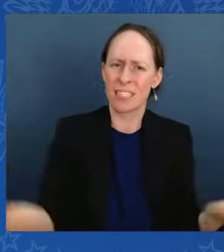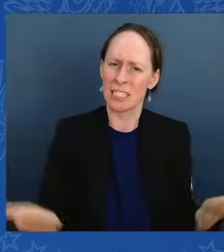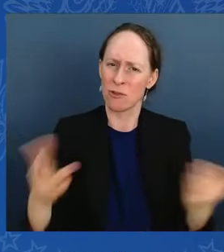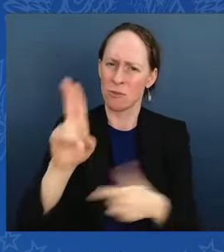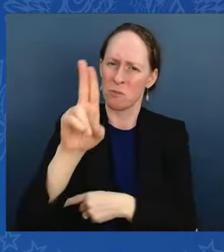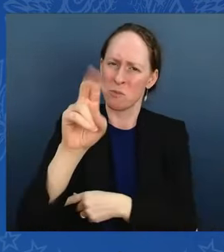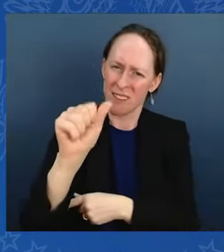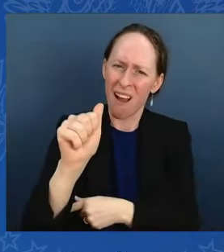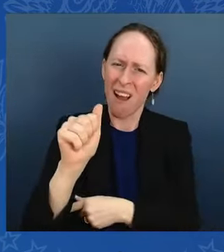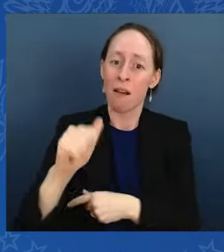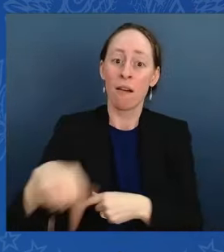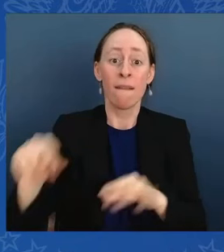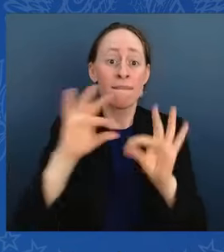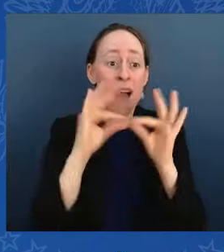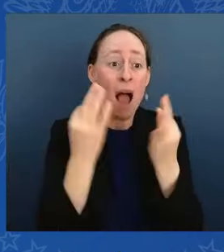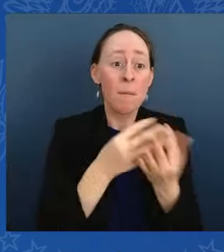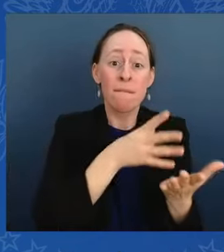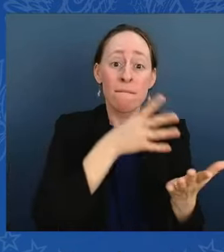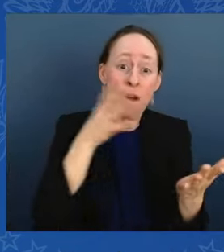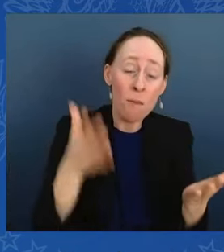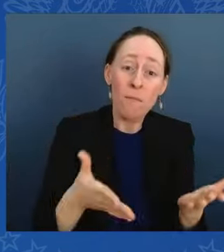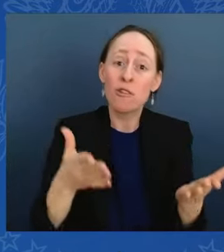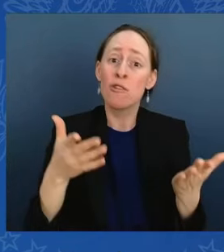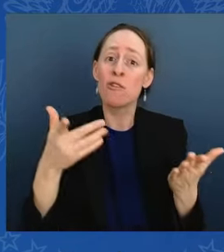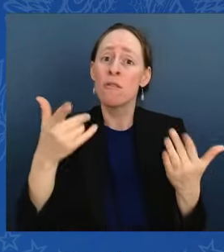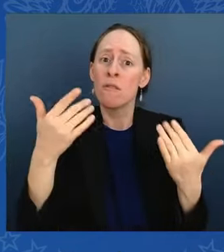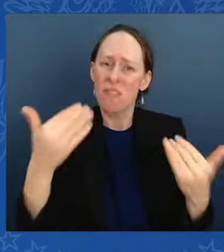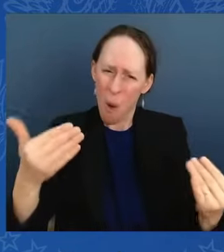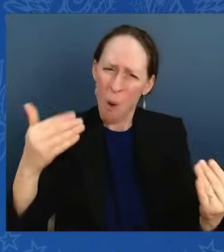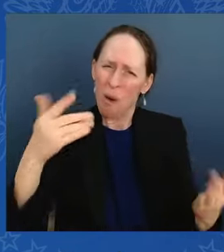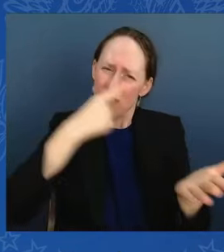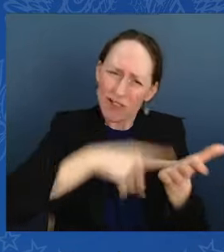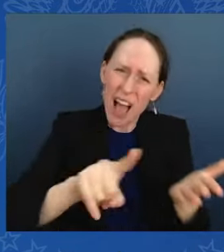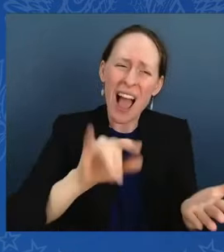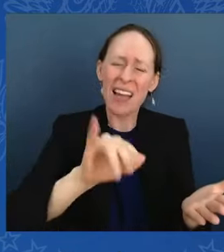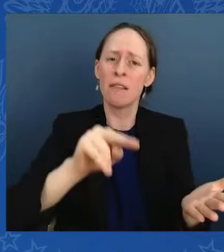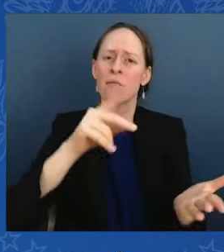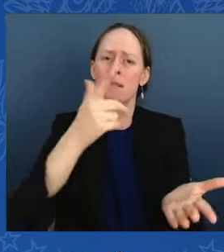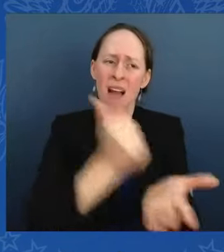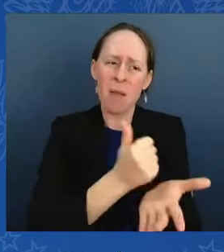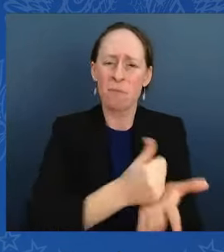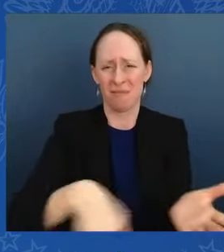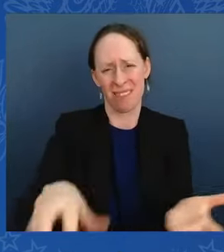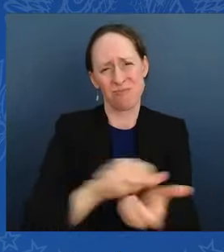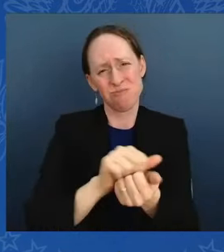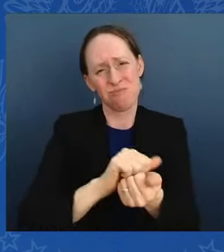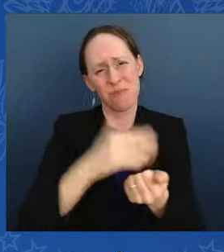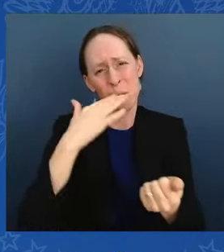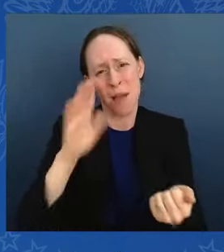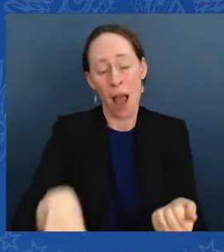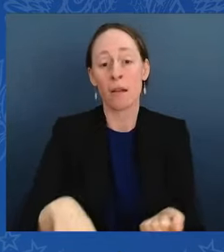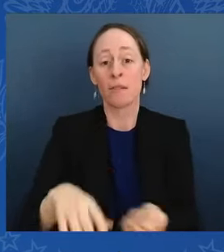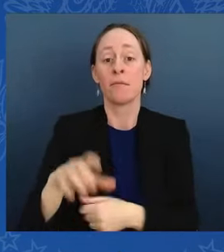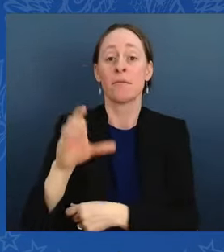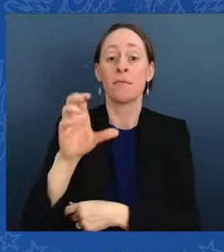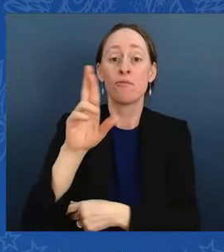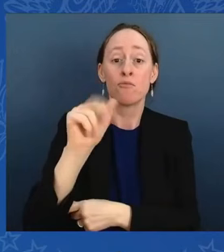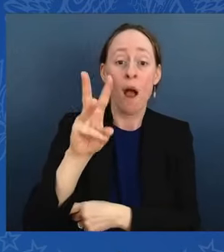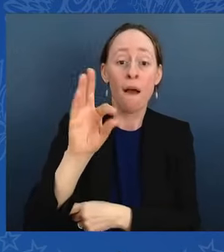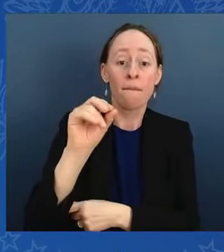has lost this much, the Dawson Farm, the Crawford Farms. All the farms across the United States